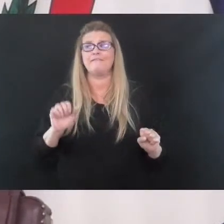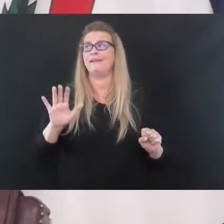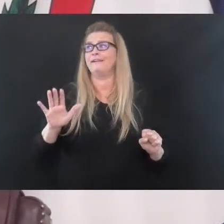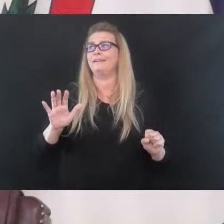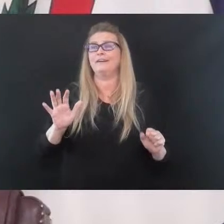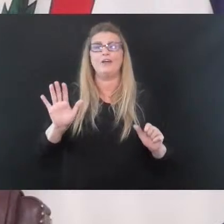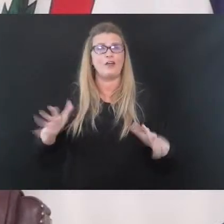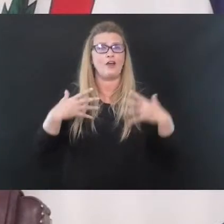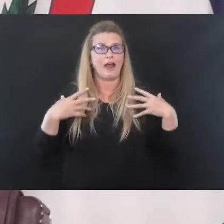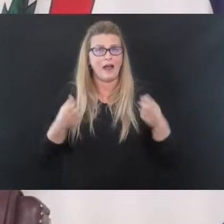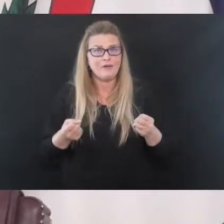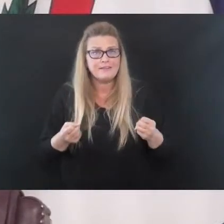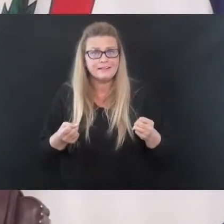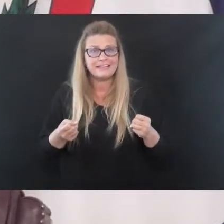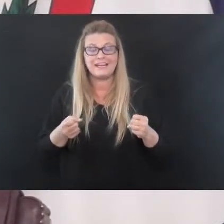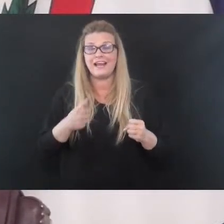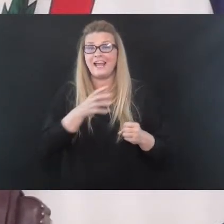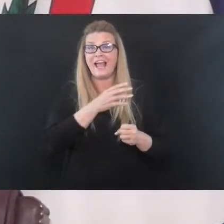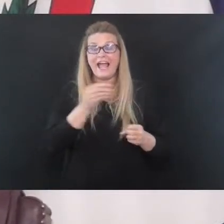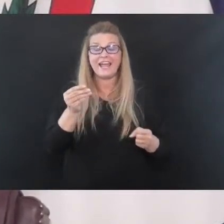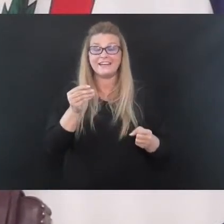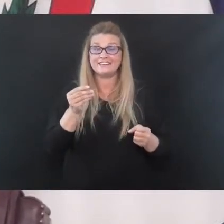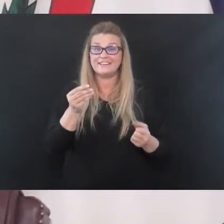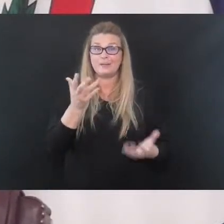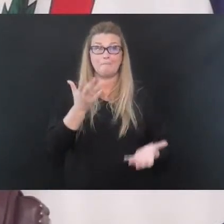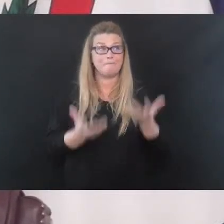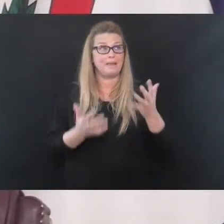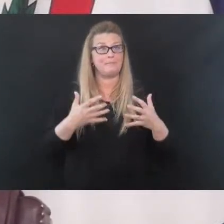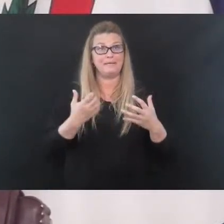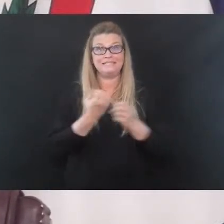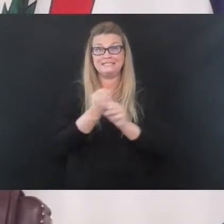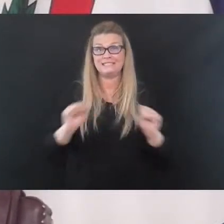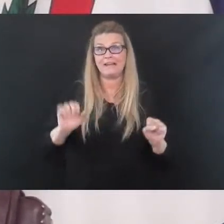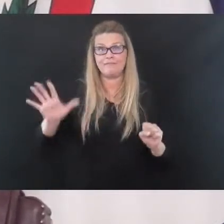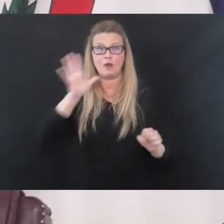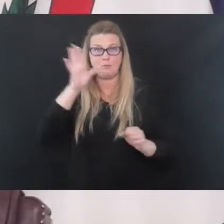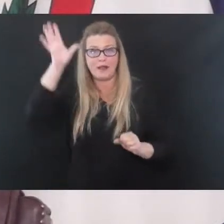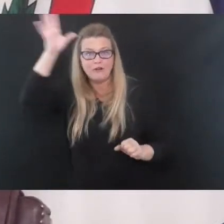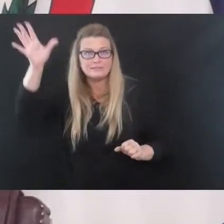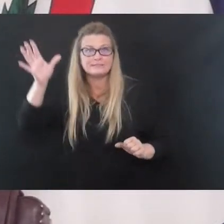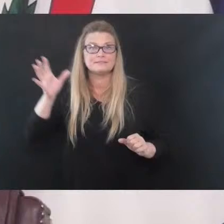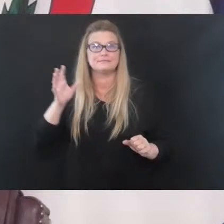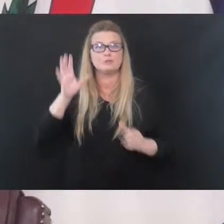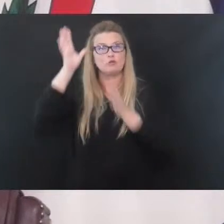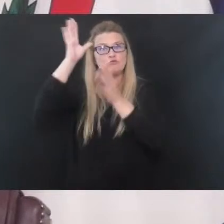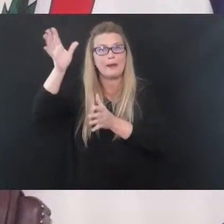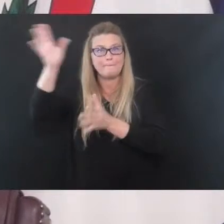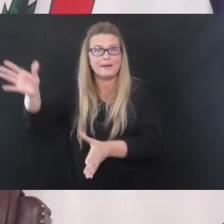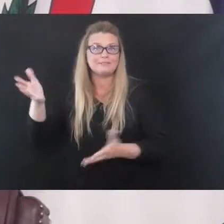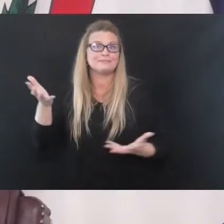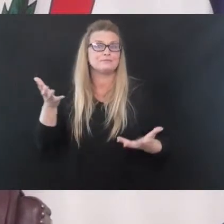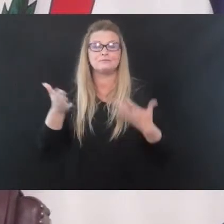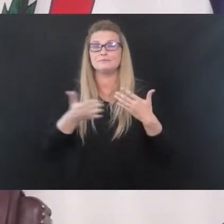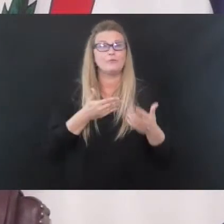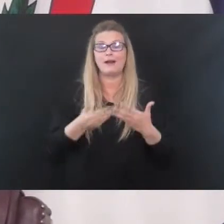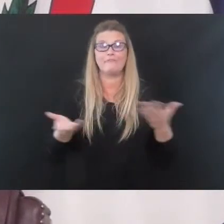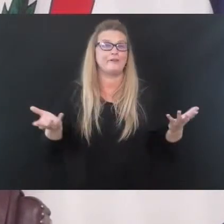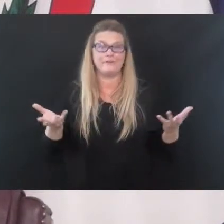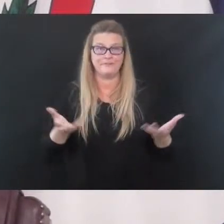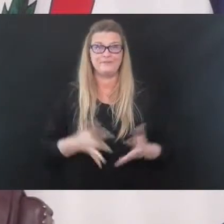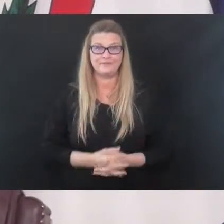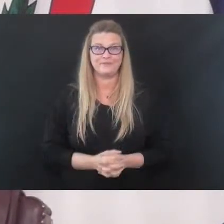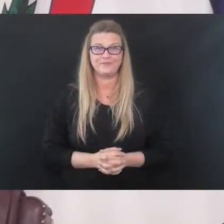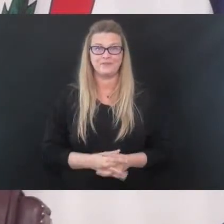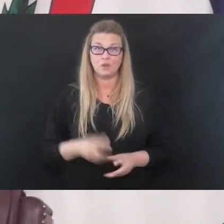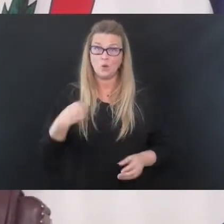it could help them there. And not only that, it may save their parents or their grandparents or whomever it may be.